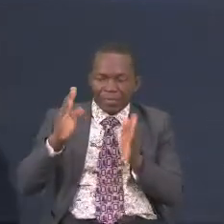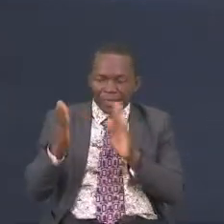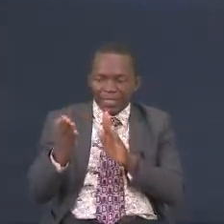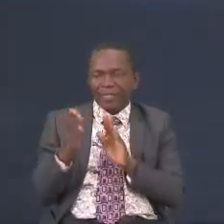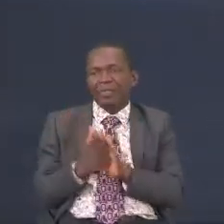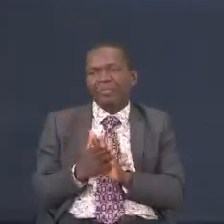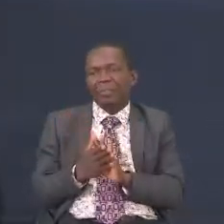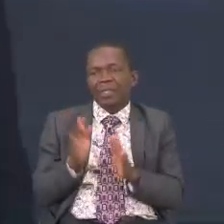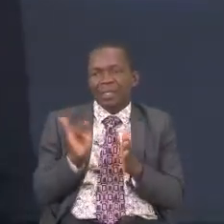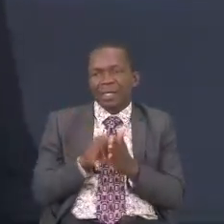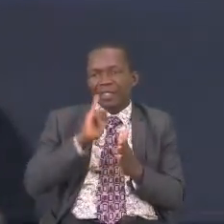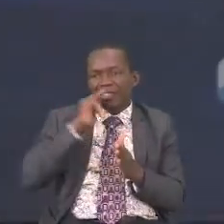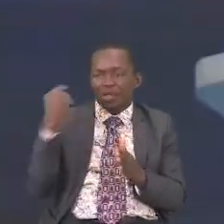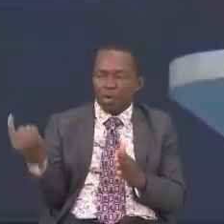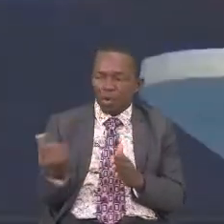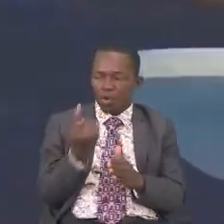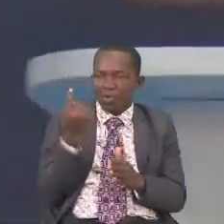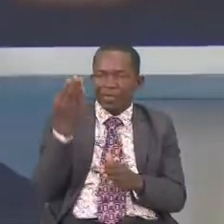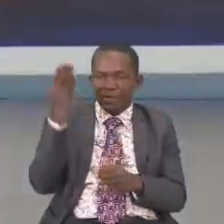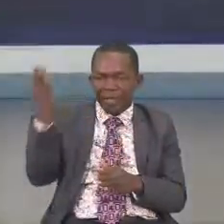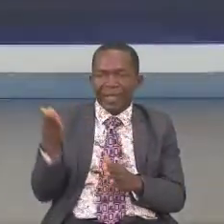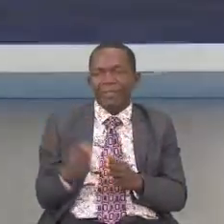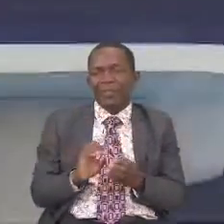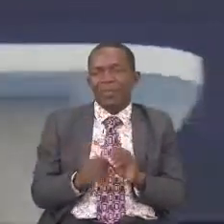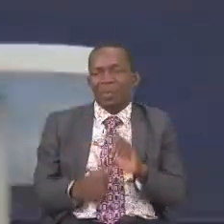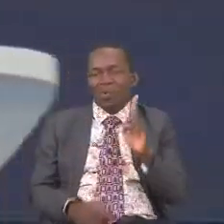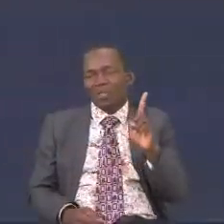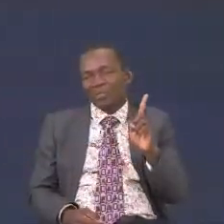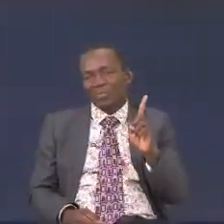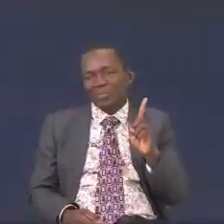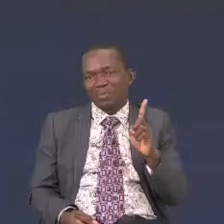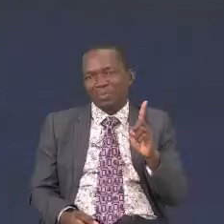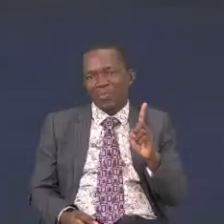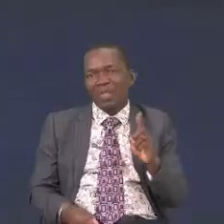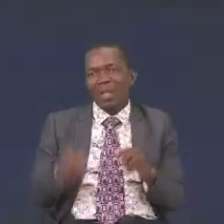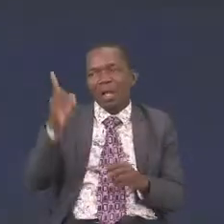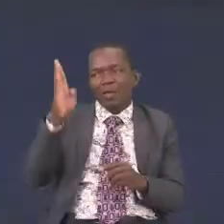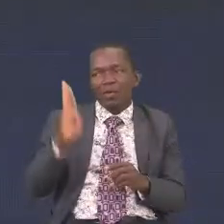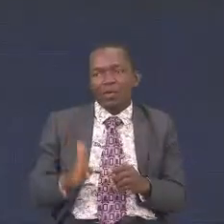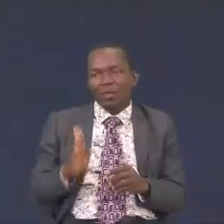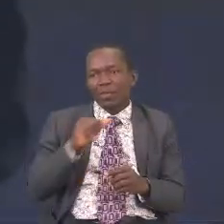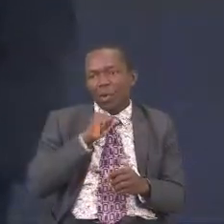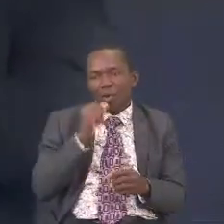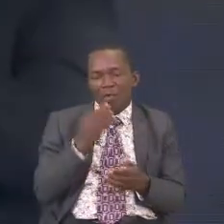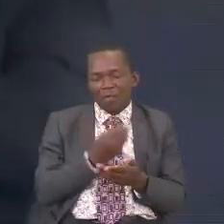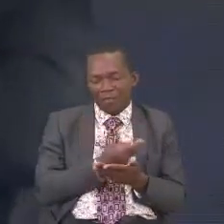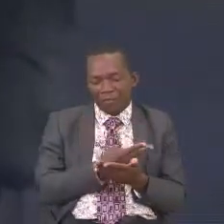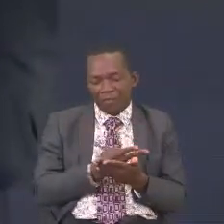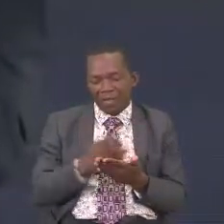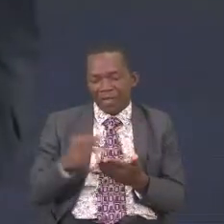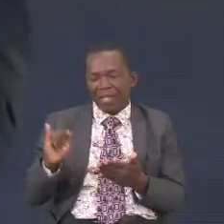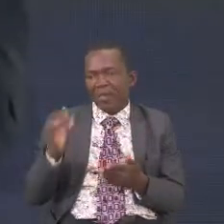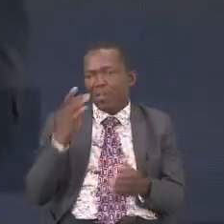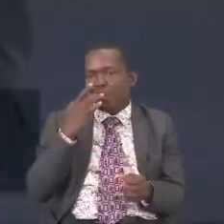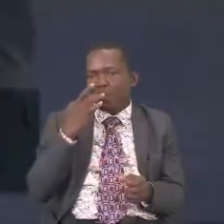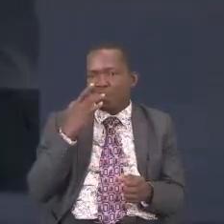that is always there. Look at number one, it's God's unfailing